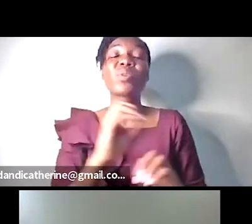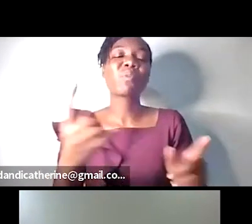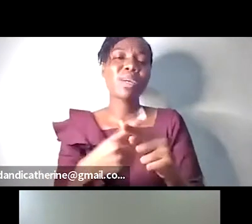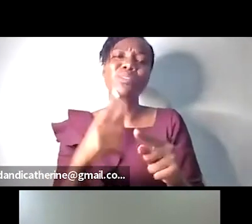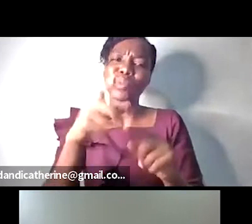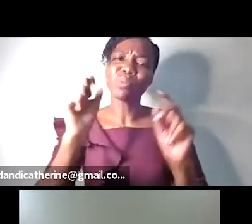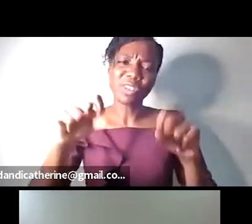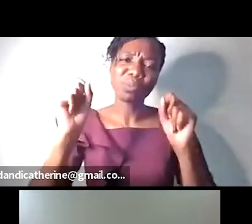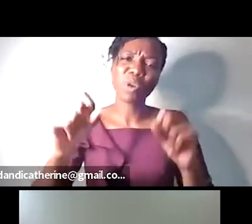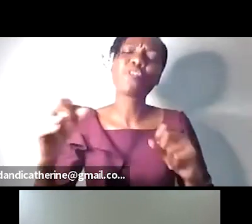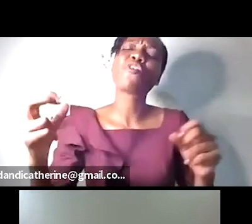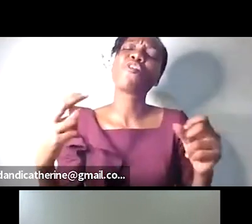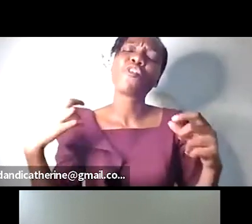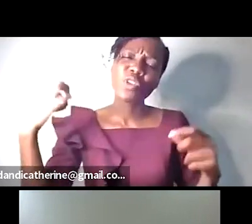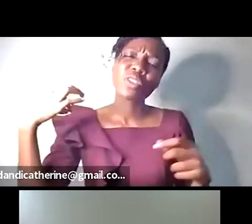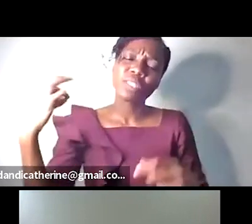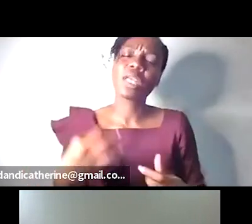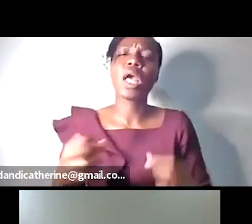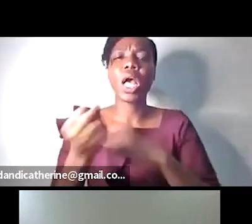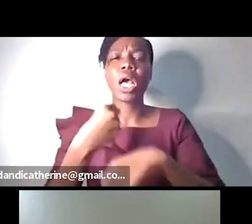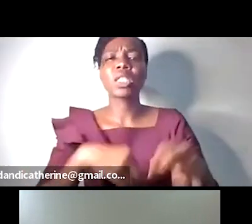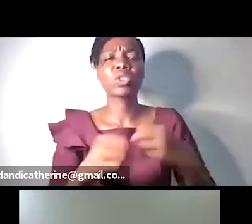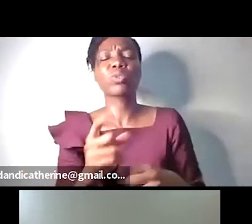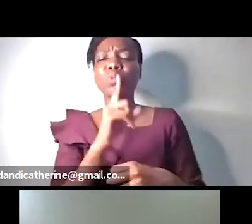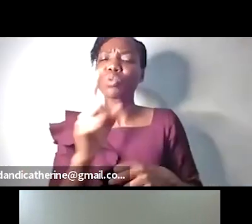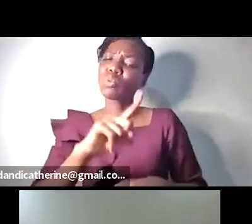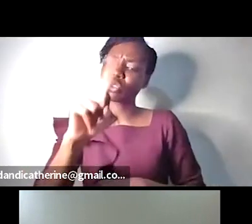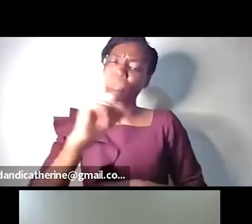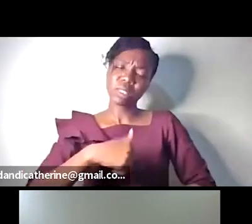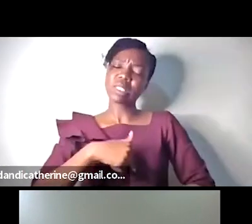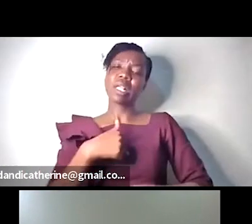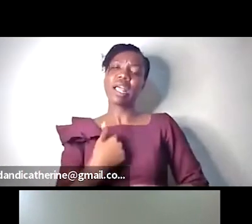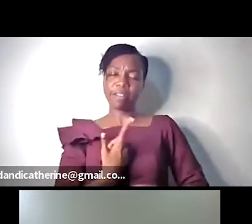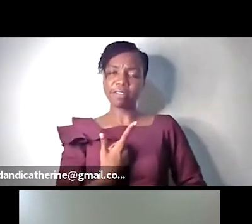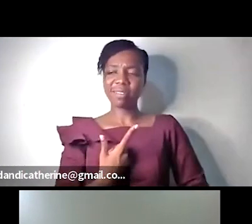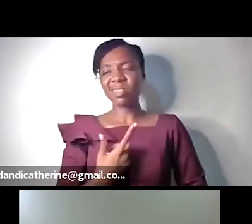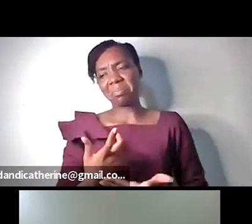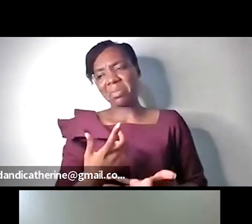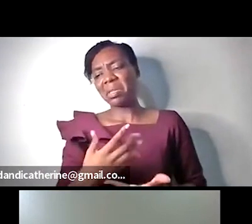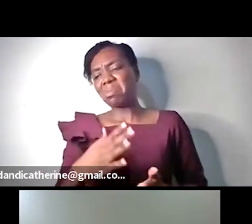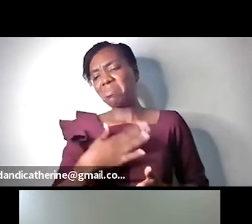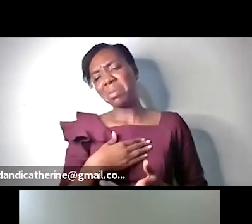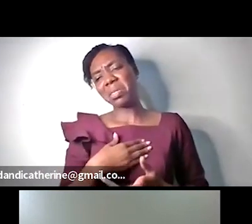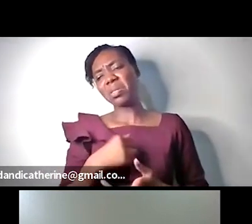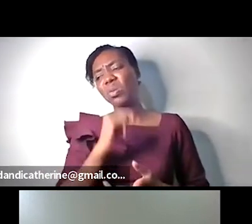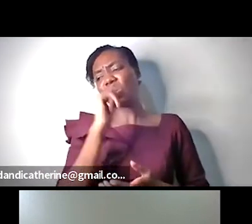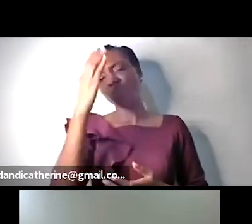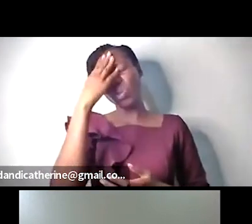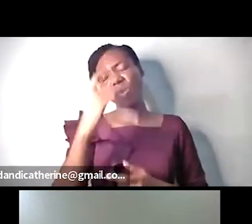to simply ask yourself. What is it that I do so well at? I never knew that I had a gift in terms